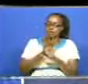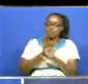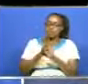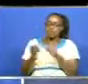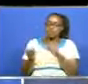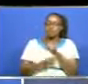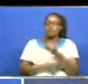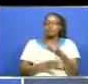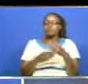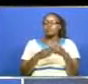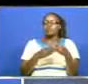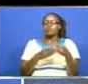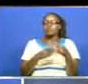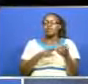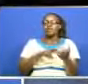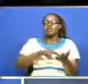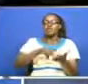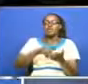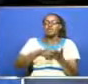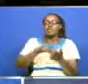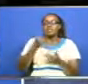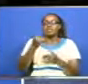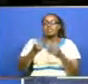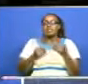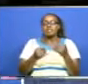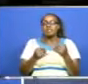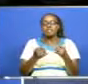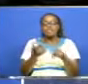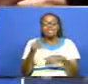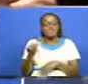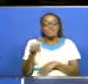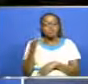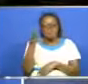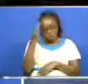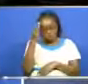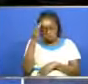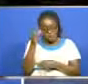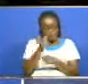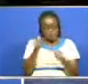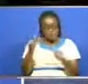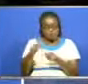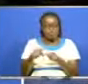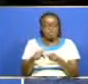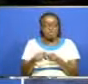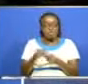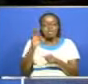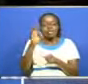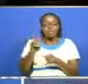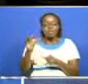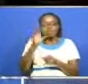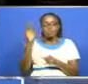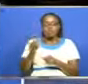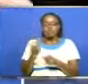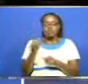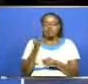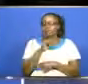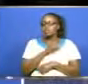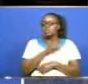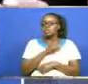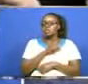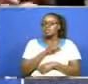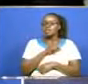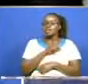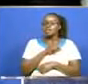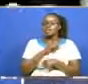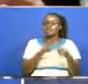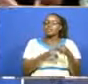September the project will be complete. Yet we know, even today, it is only 30% complete. The remaining works